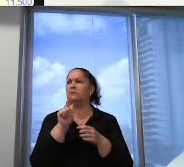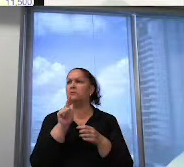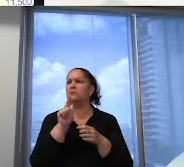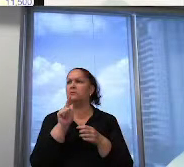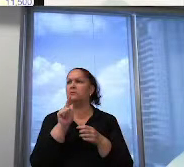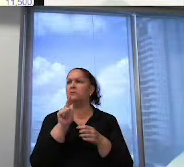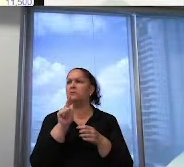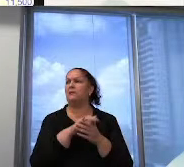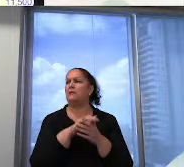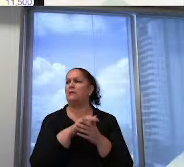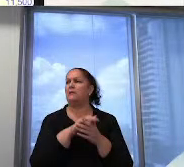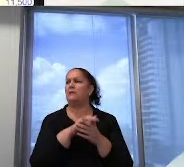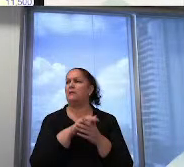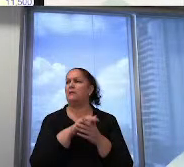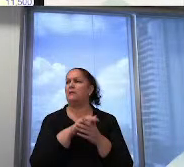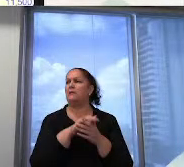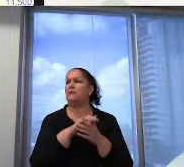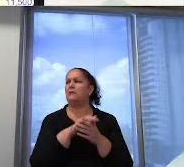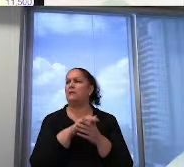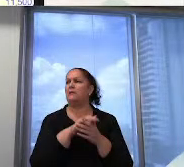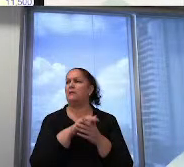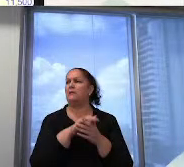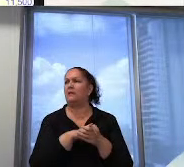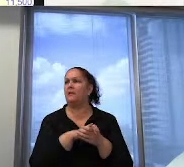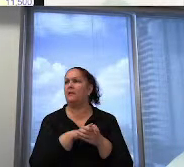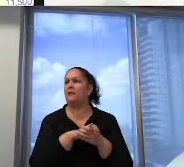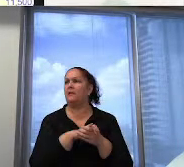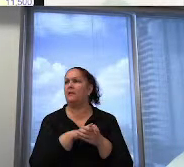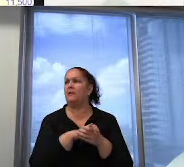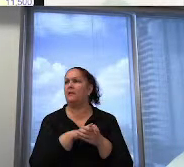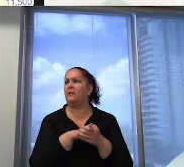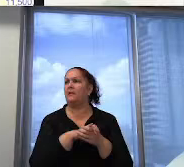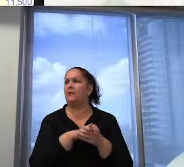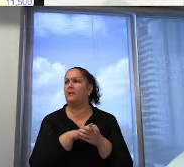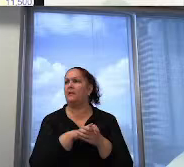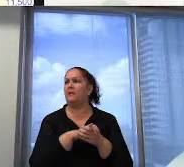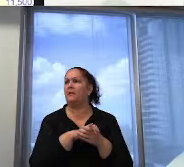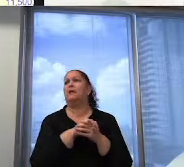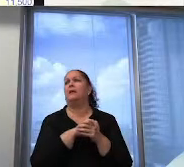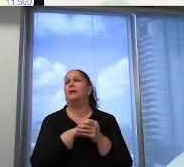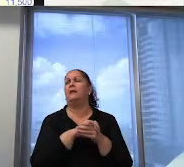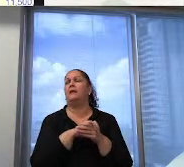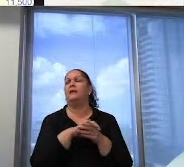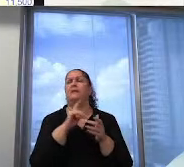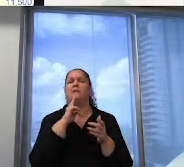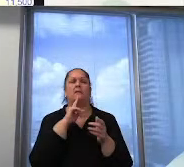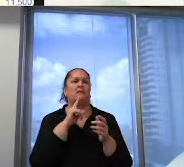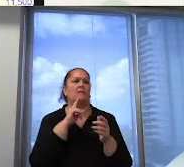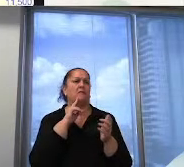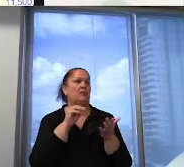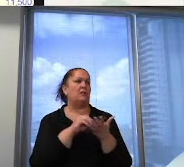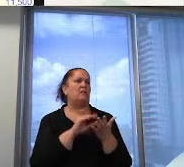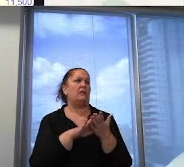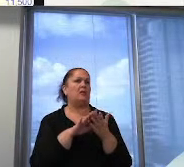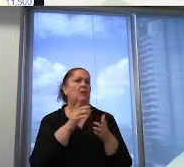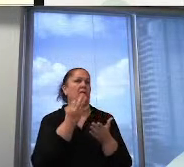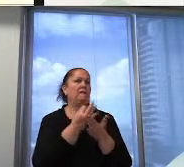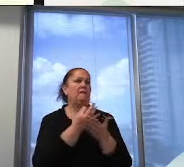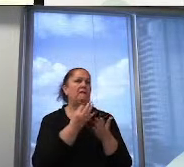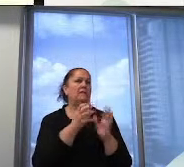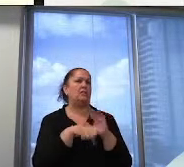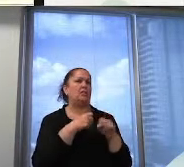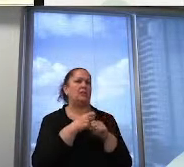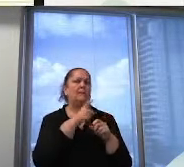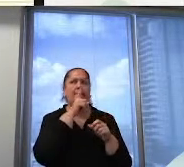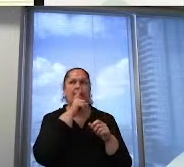Yeah. For the record, the screen is not showing the fiscal year for the witness. So I don't think it's able to fully to see. That is correct.